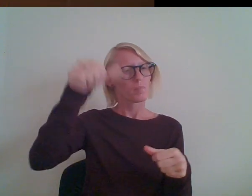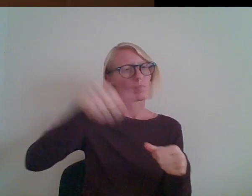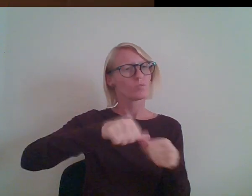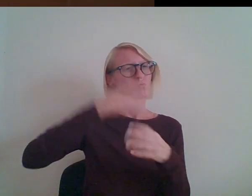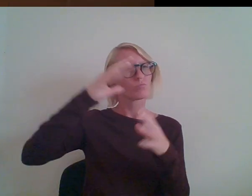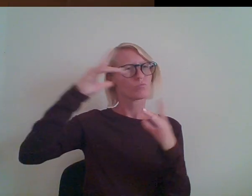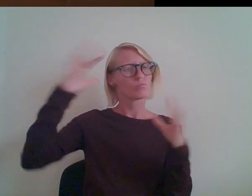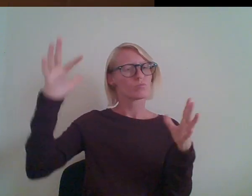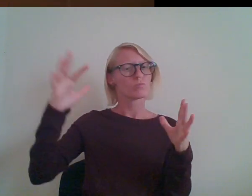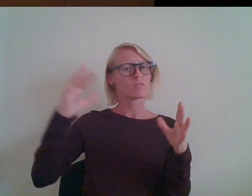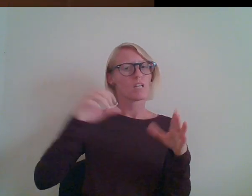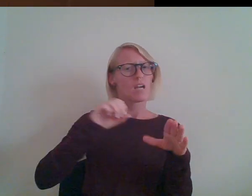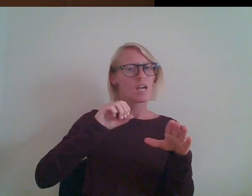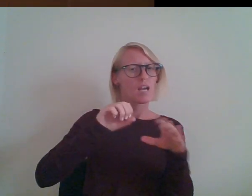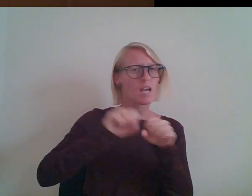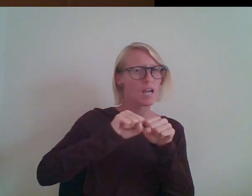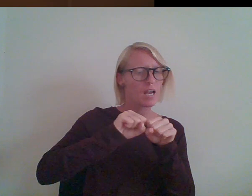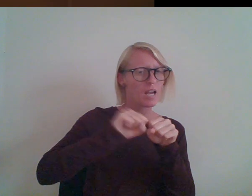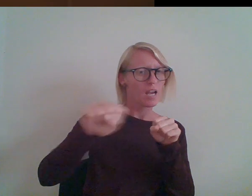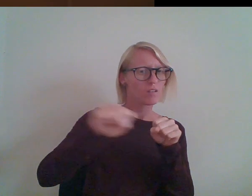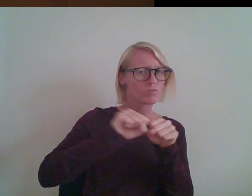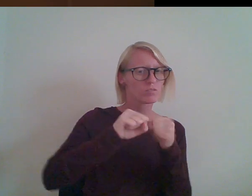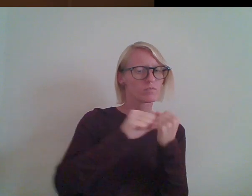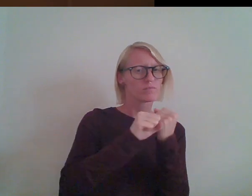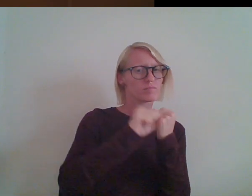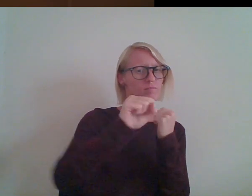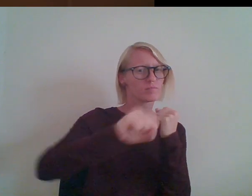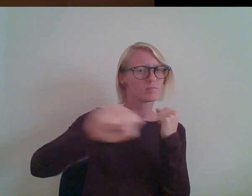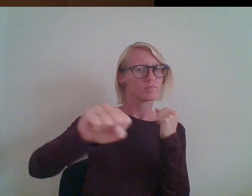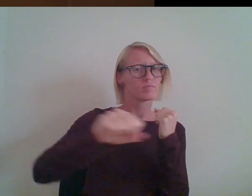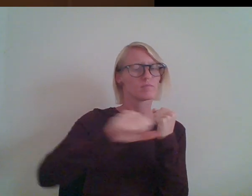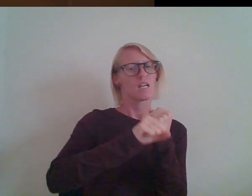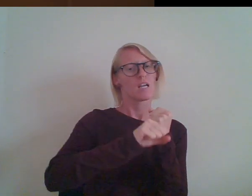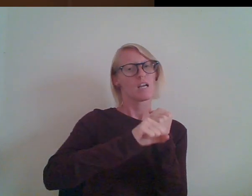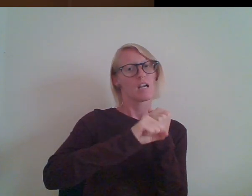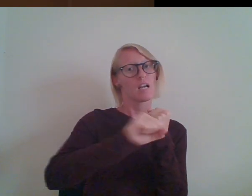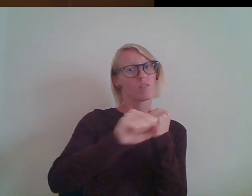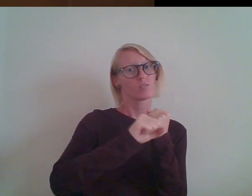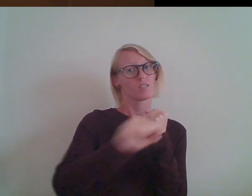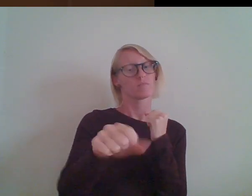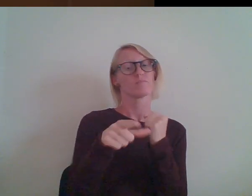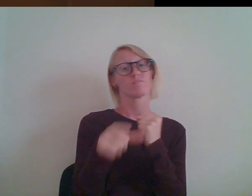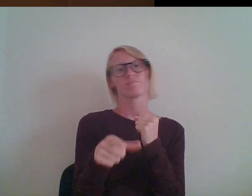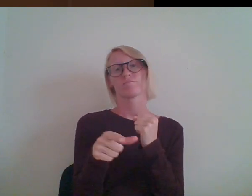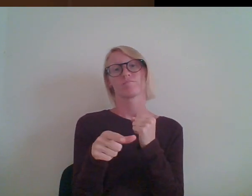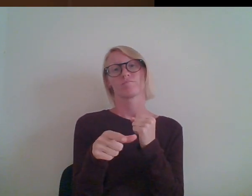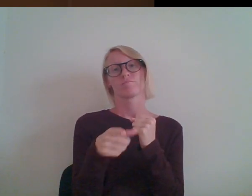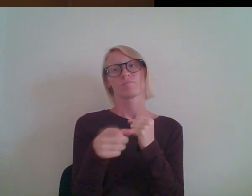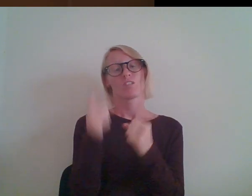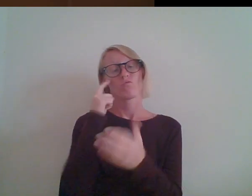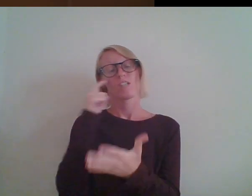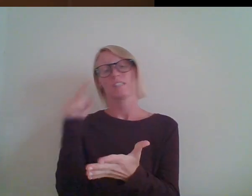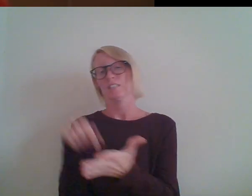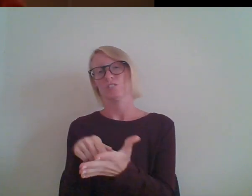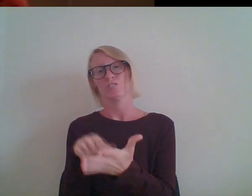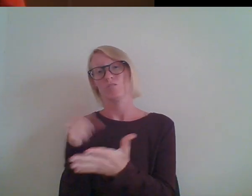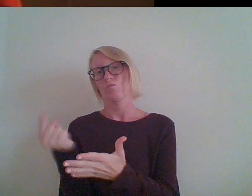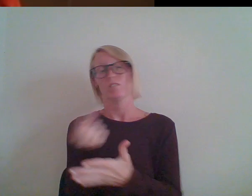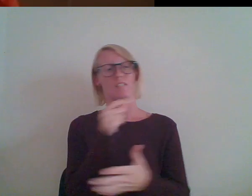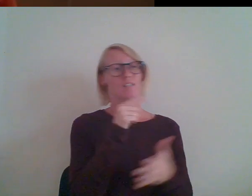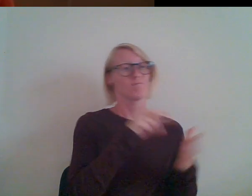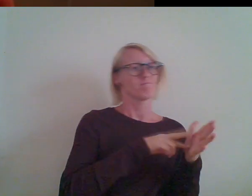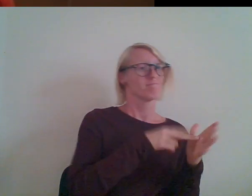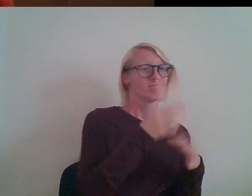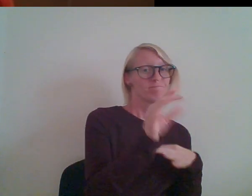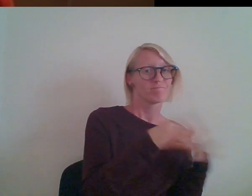every advertisement and article. But to prove that it's not recollection, it's actually recognition, before you